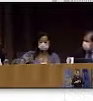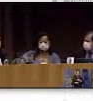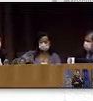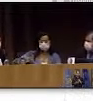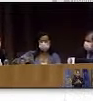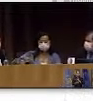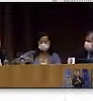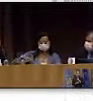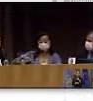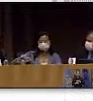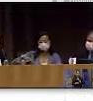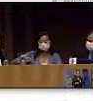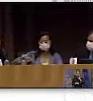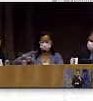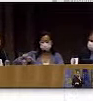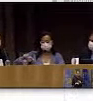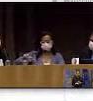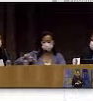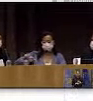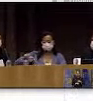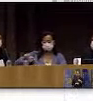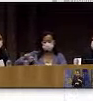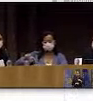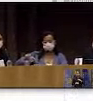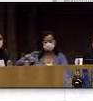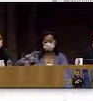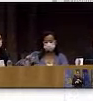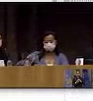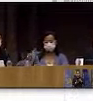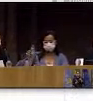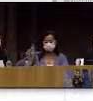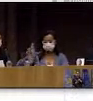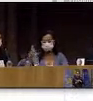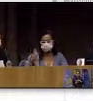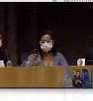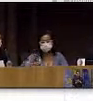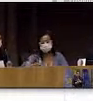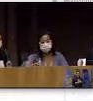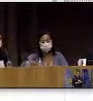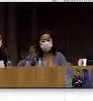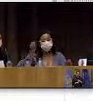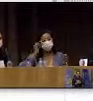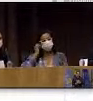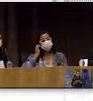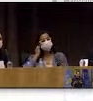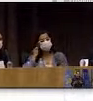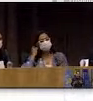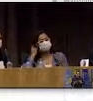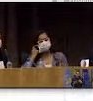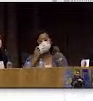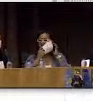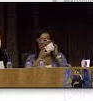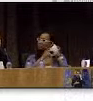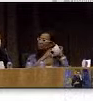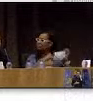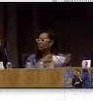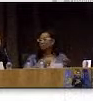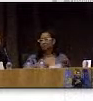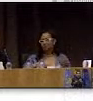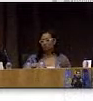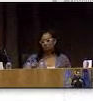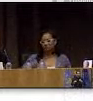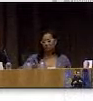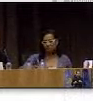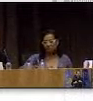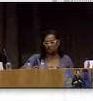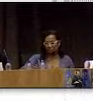the automation that was happening during the operation. When the patient checked in the hospital, we